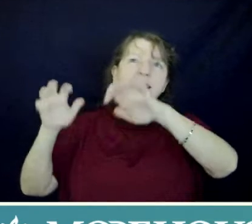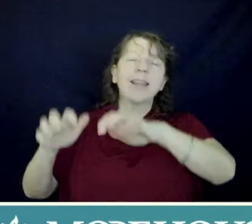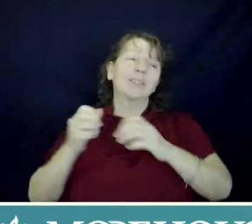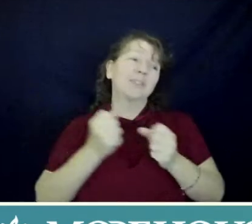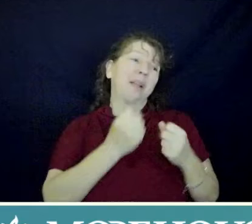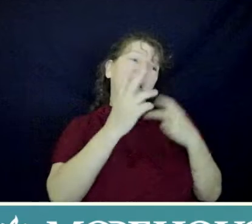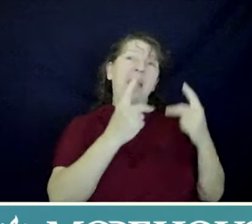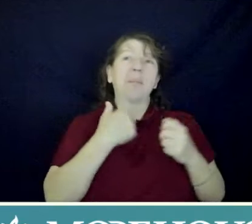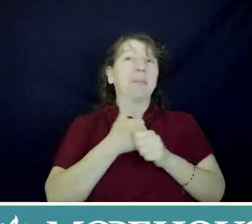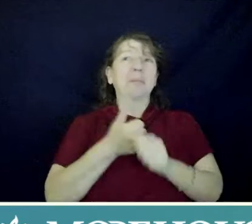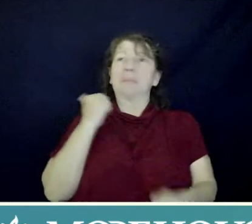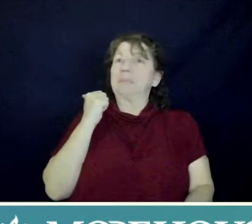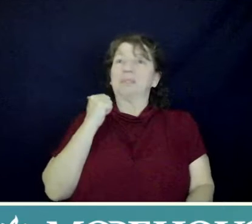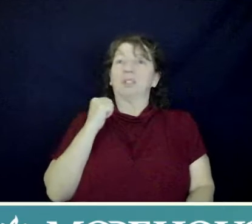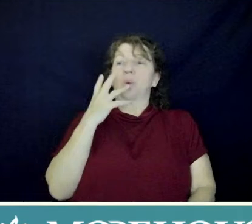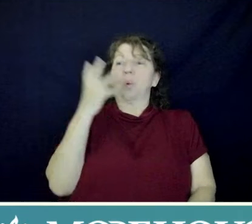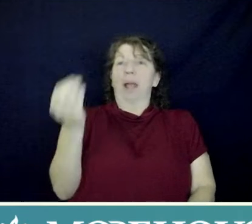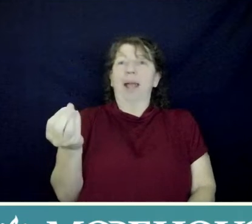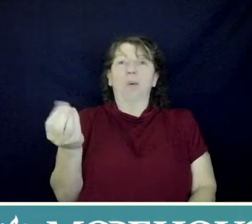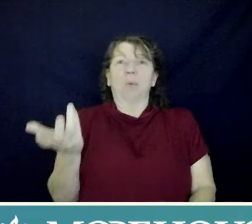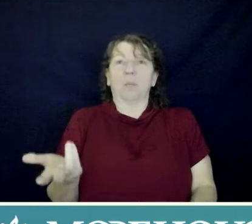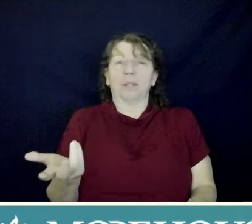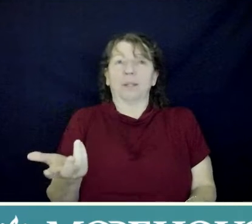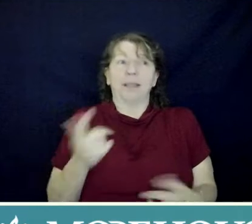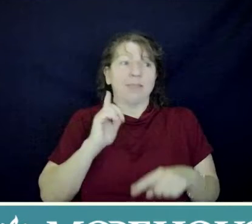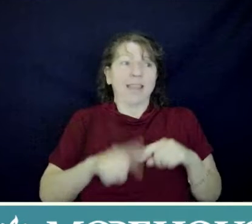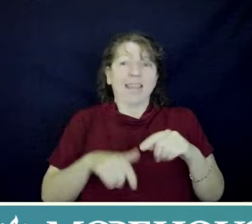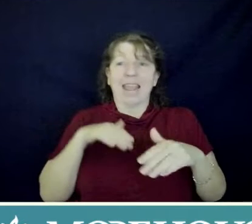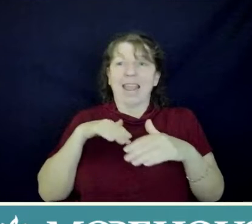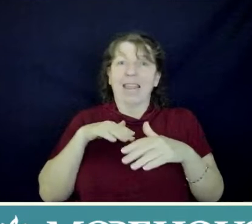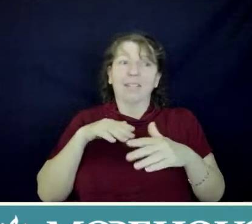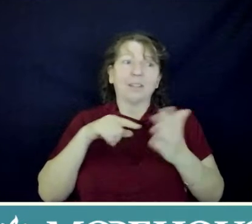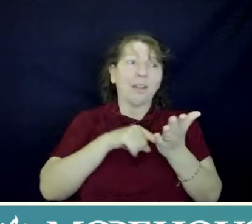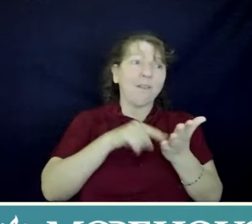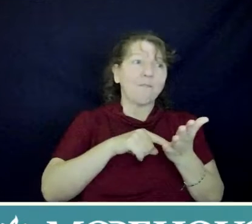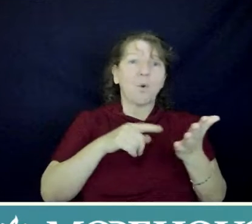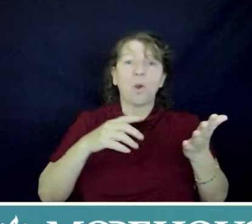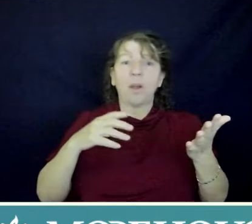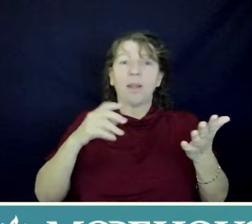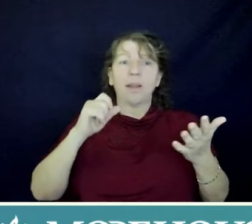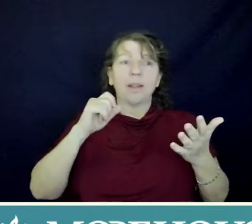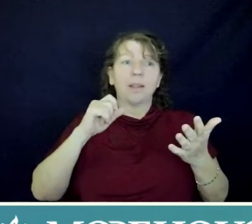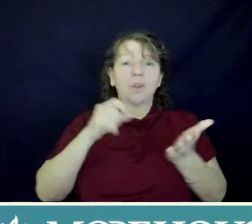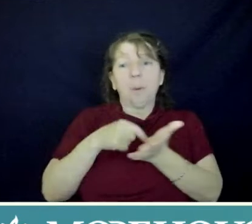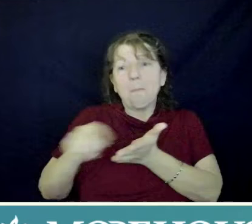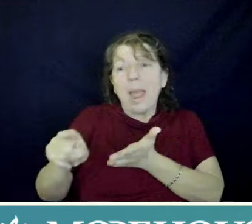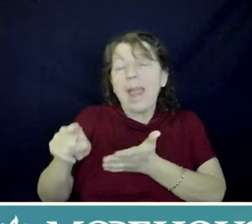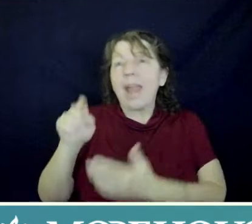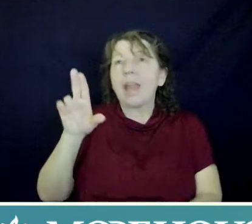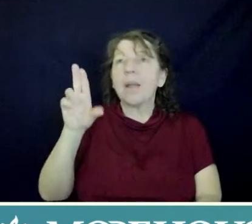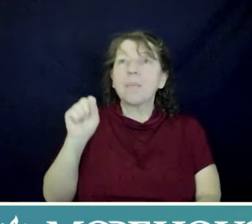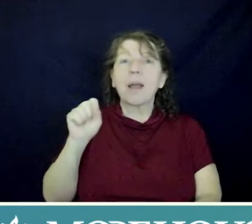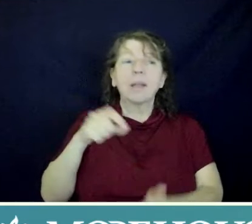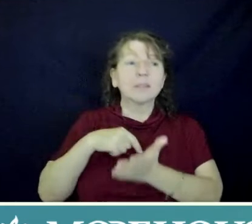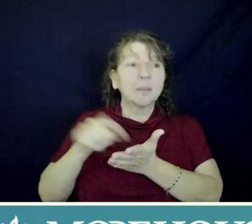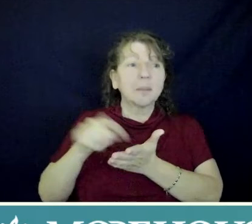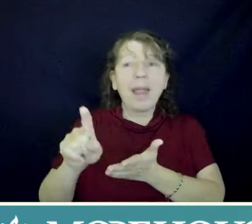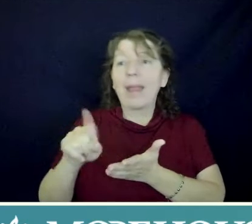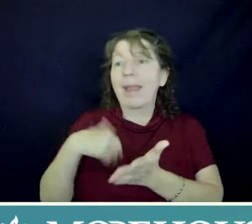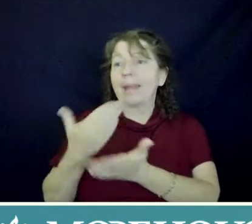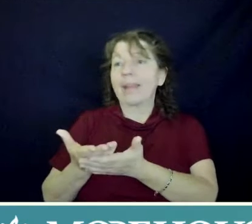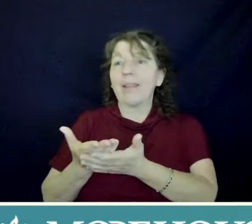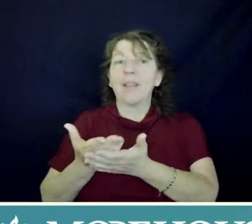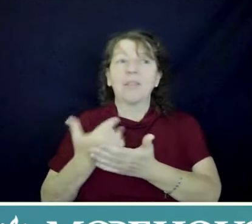from accessing their care because they can't afford to pay for public transportation. And so that does have